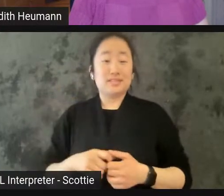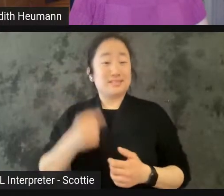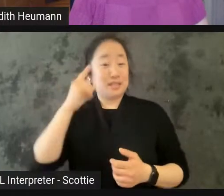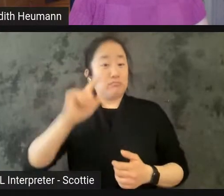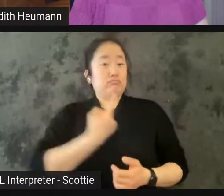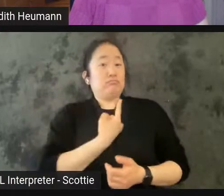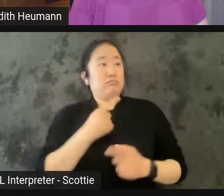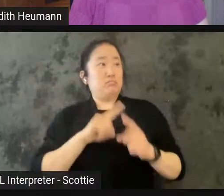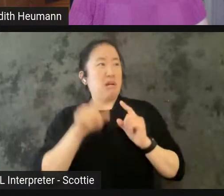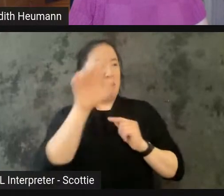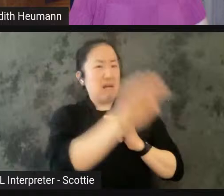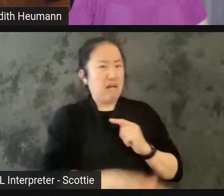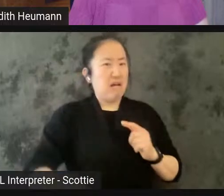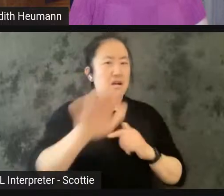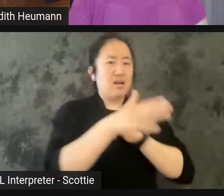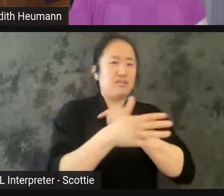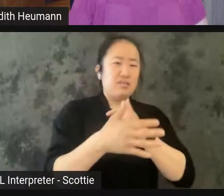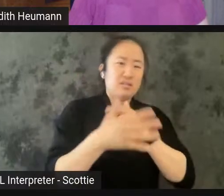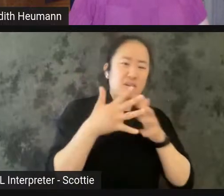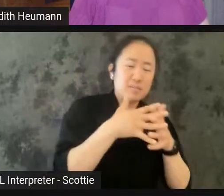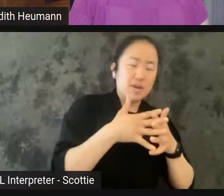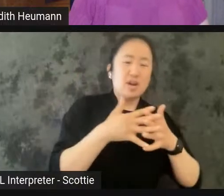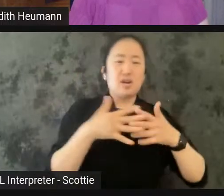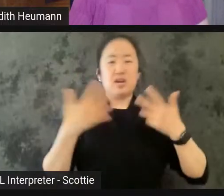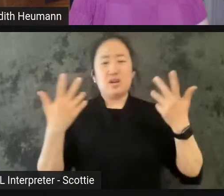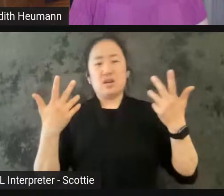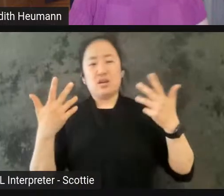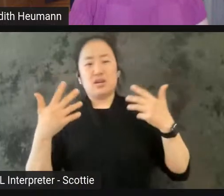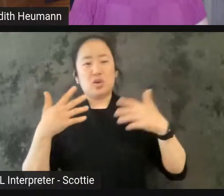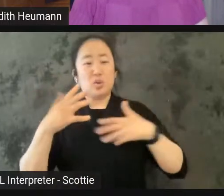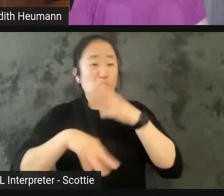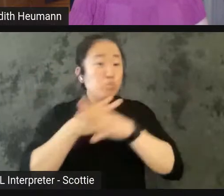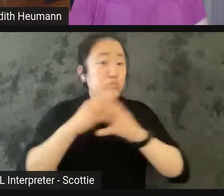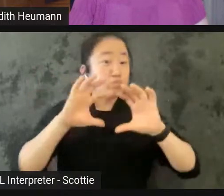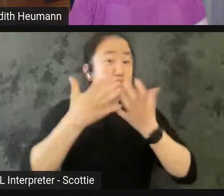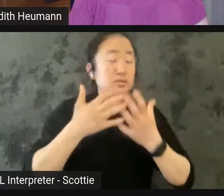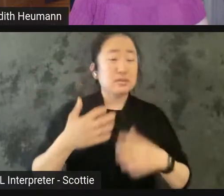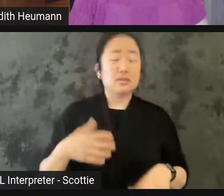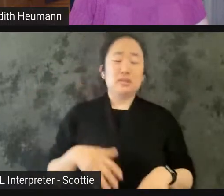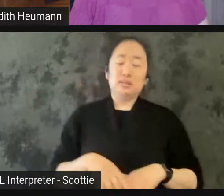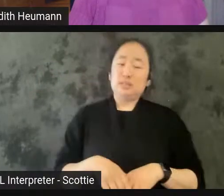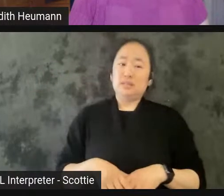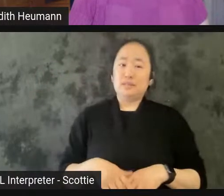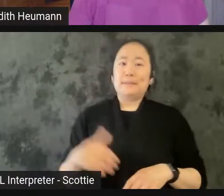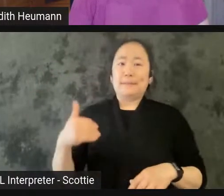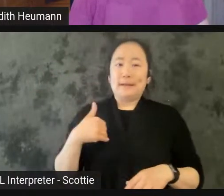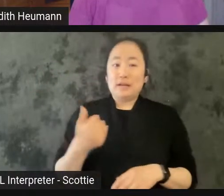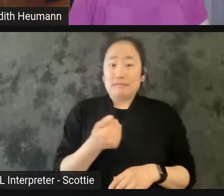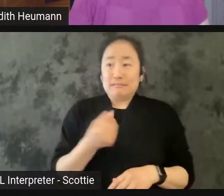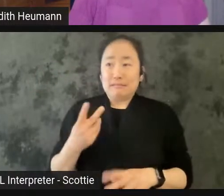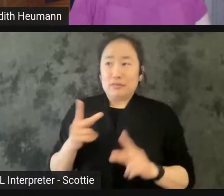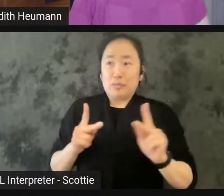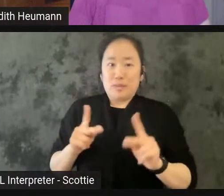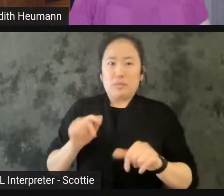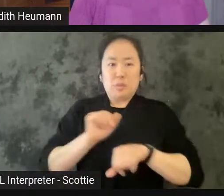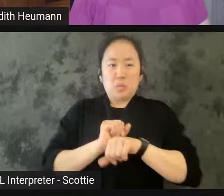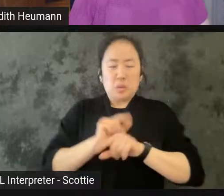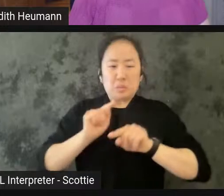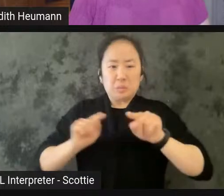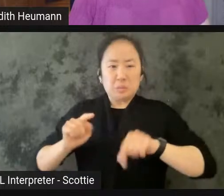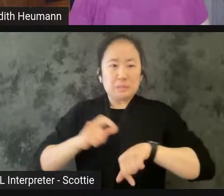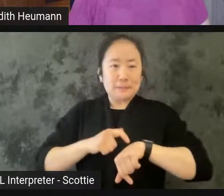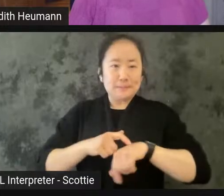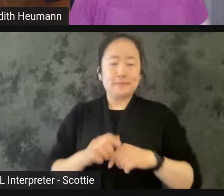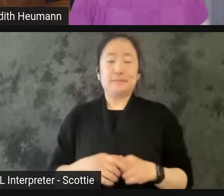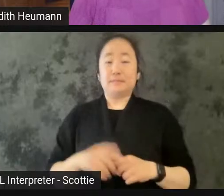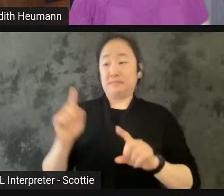of people who are working different times. And in the last 2 days, I've had 2 different people who've